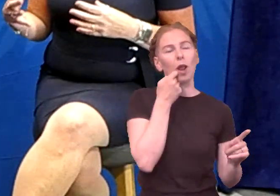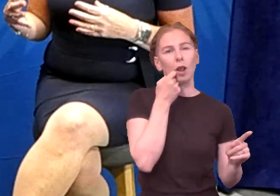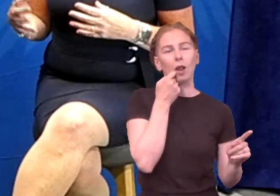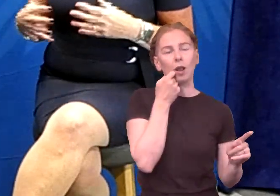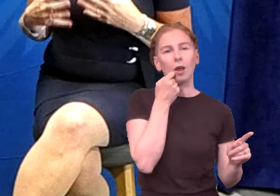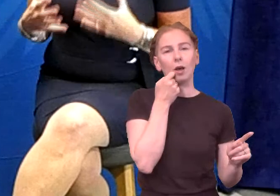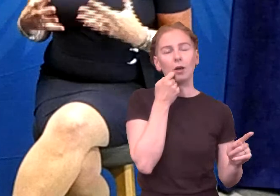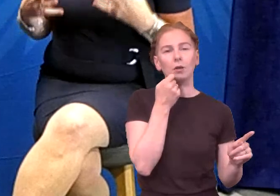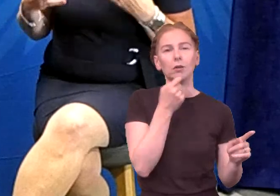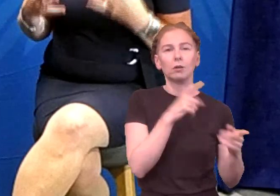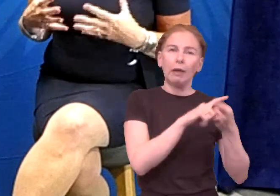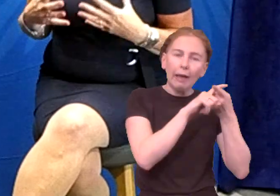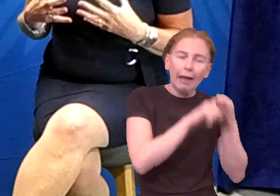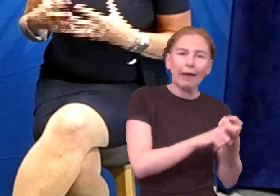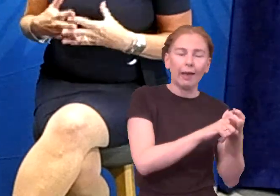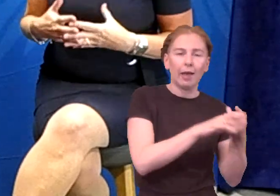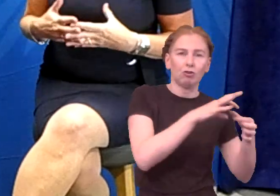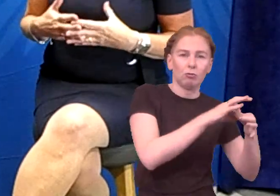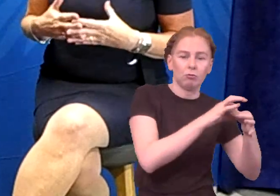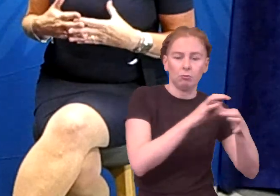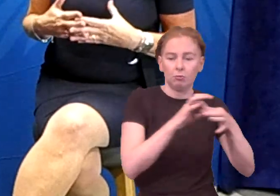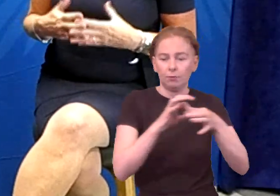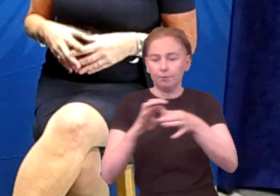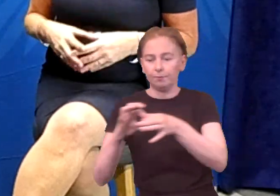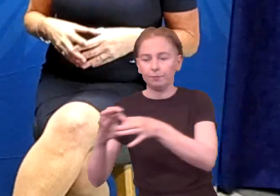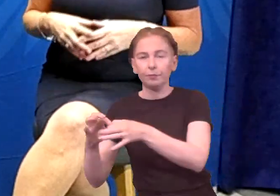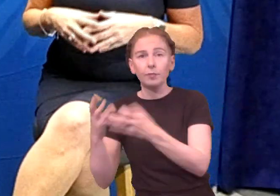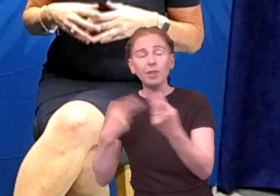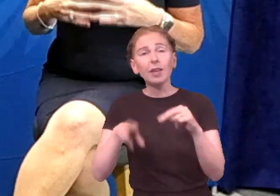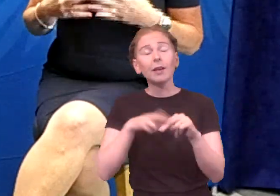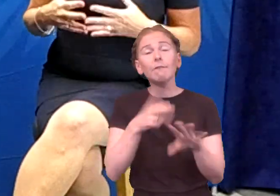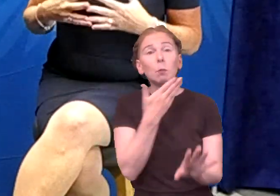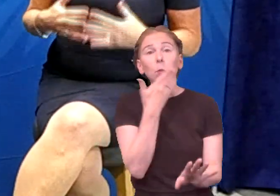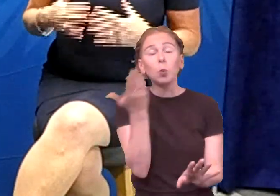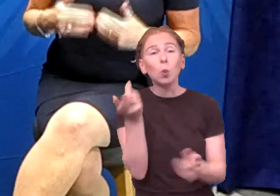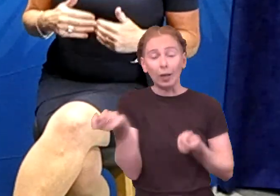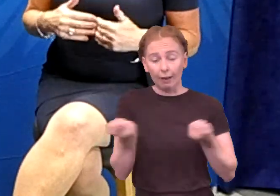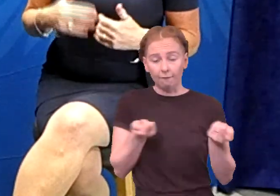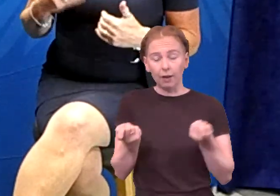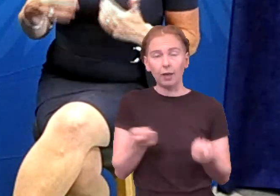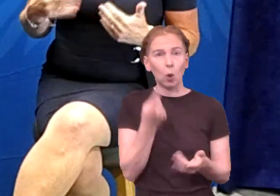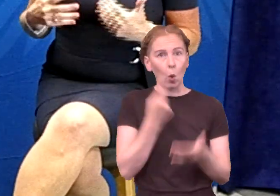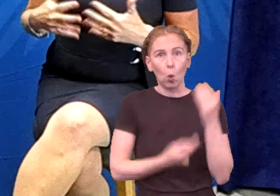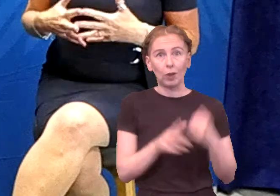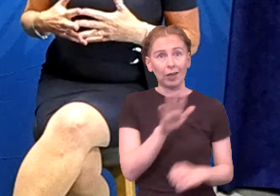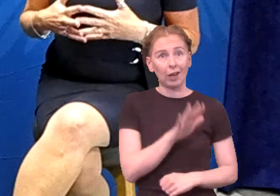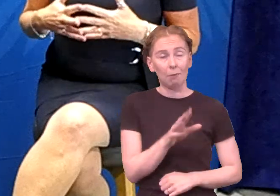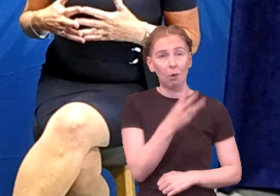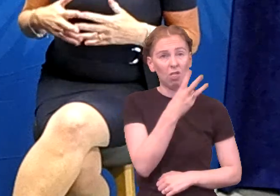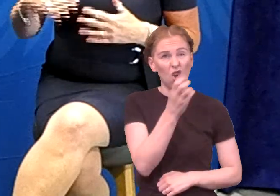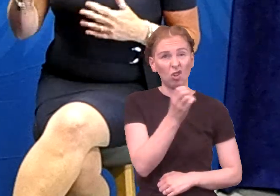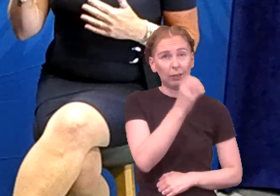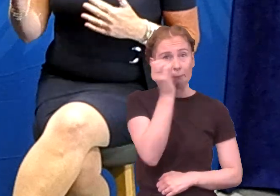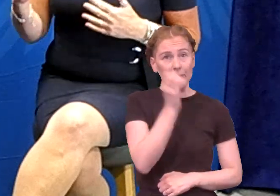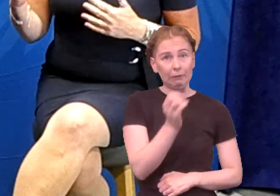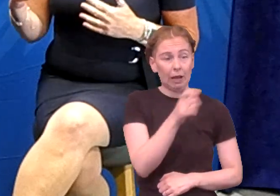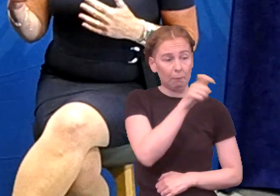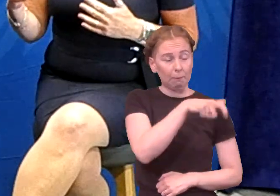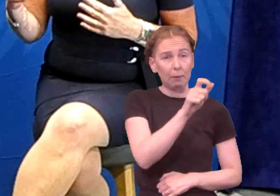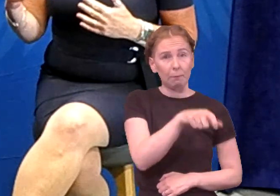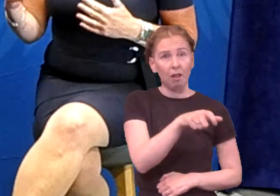justice process if they haven't got a victim navigator on board. If there is a victim navigator involved in that journey, it's